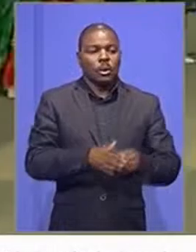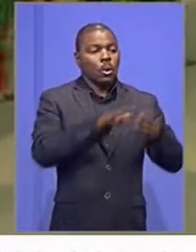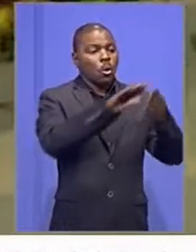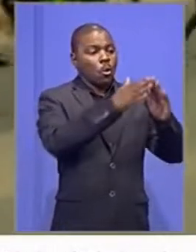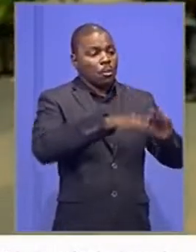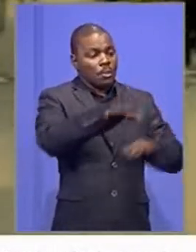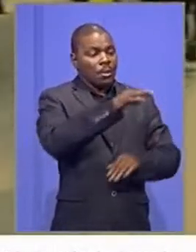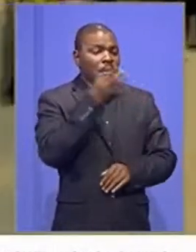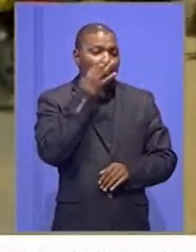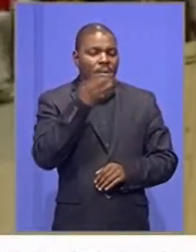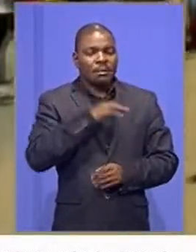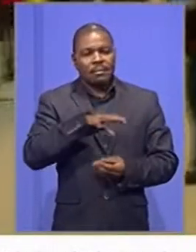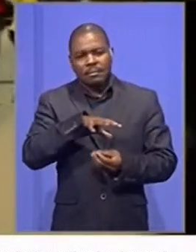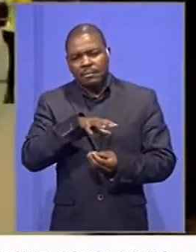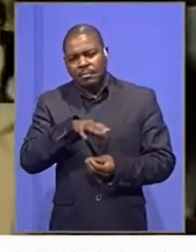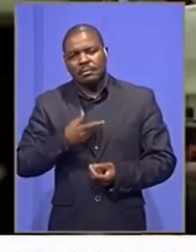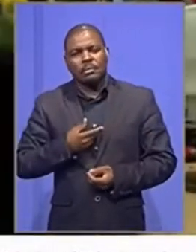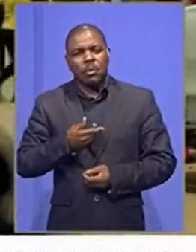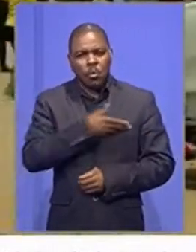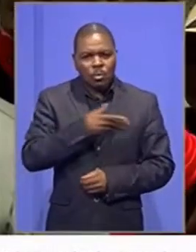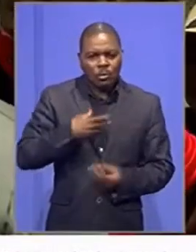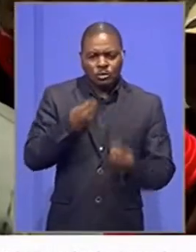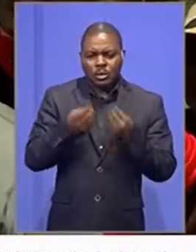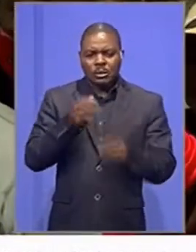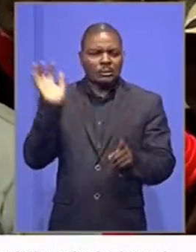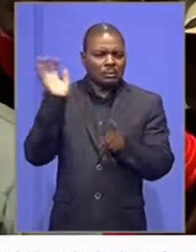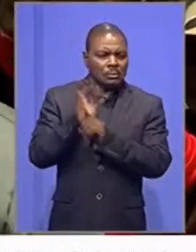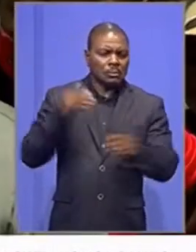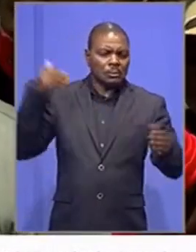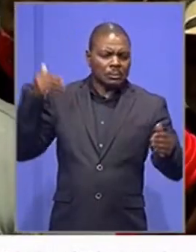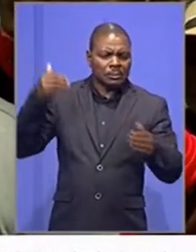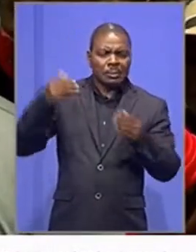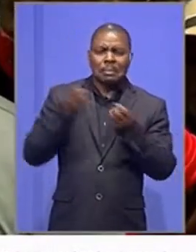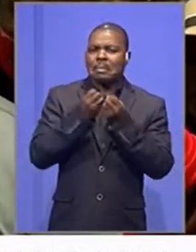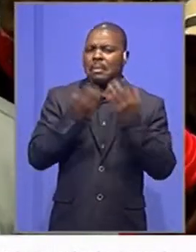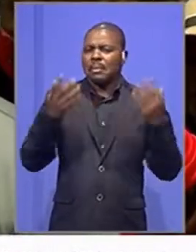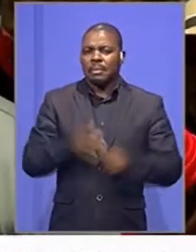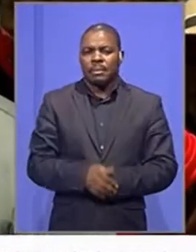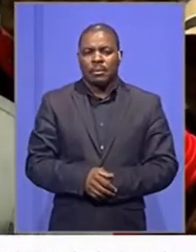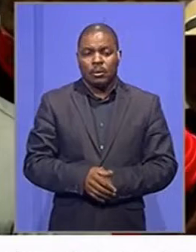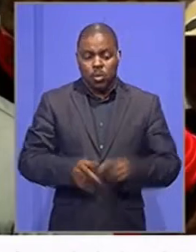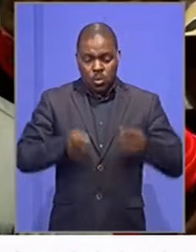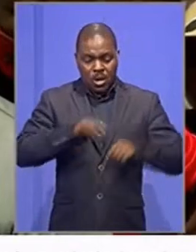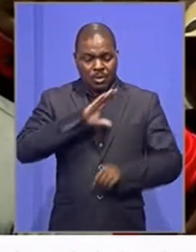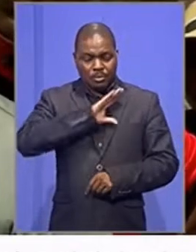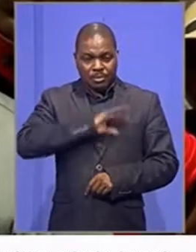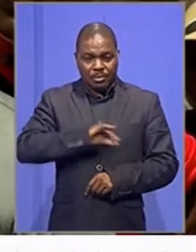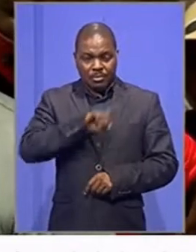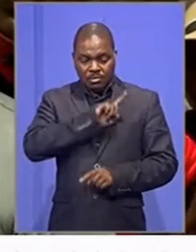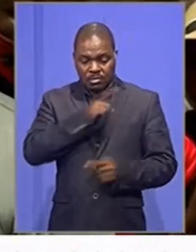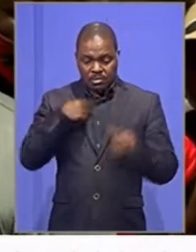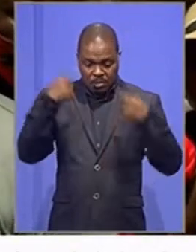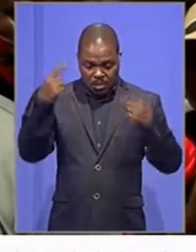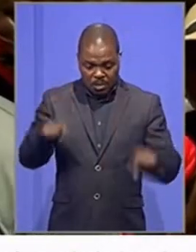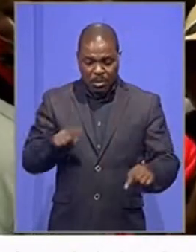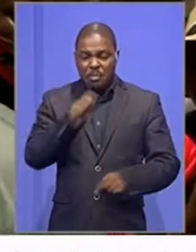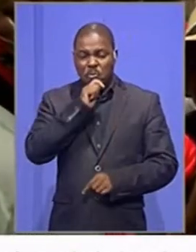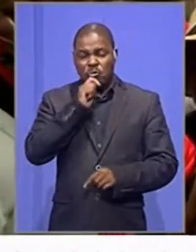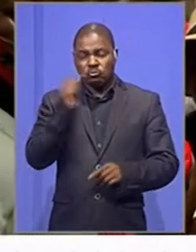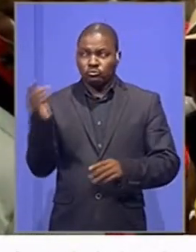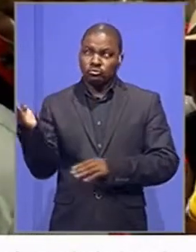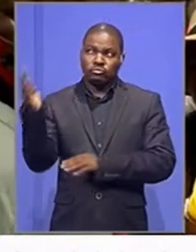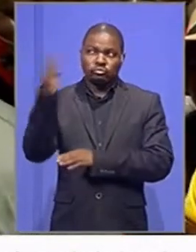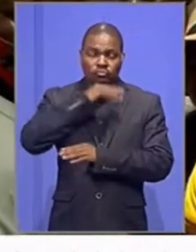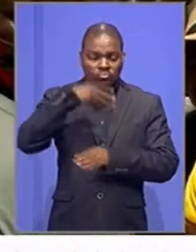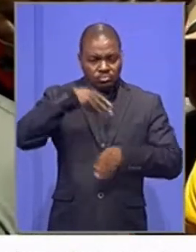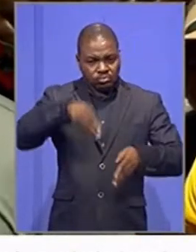basadi go simolotse go etegela ko motseng ono. We are heartbroken. That is why we've been here since in the morning, showing